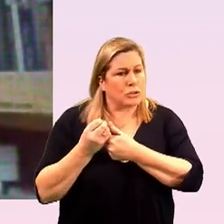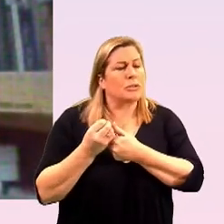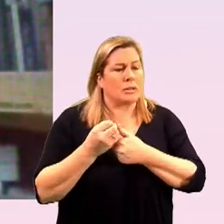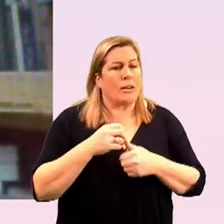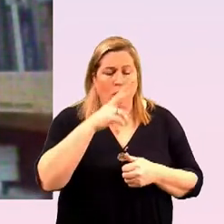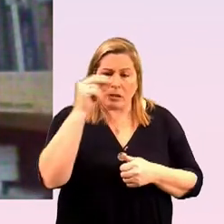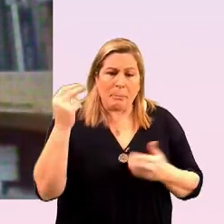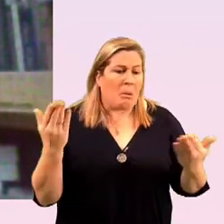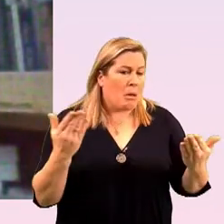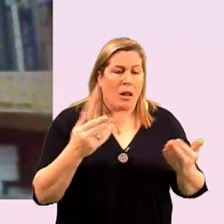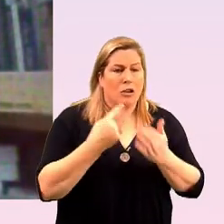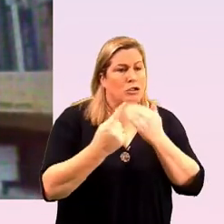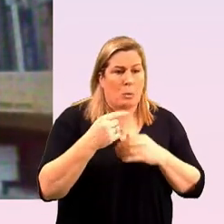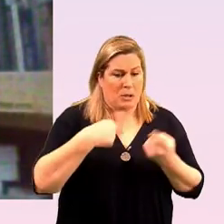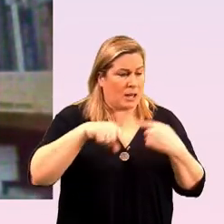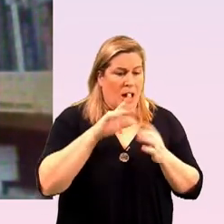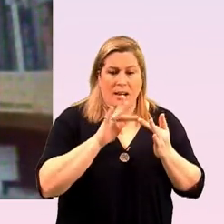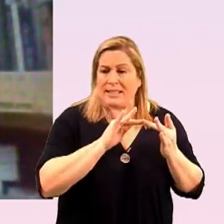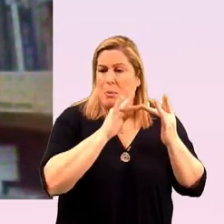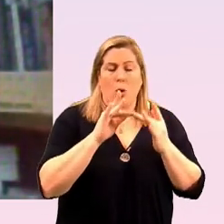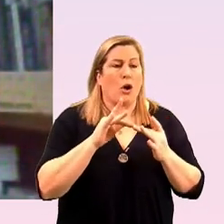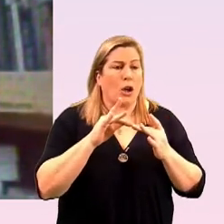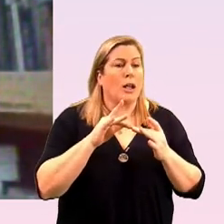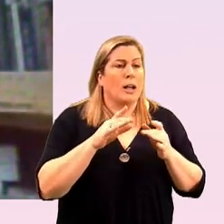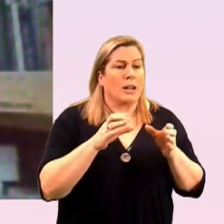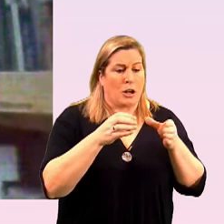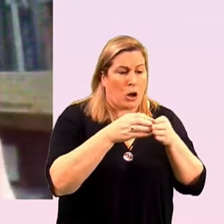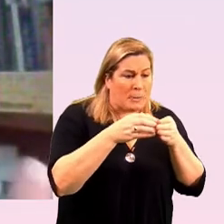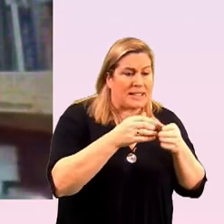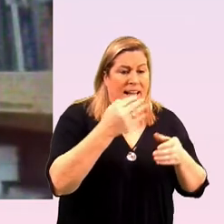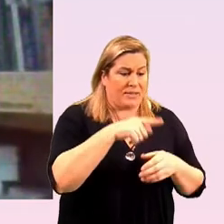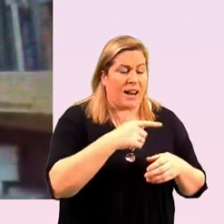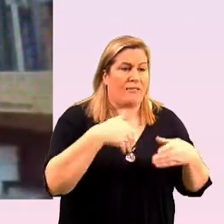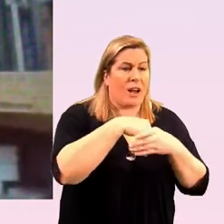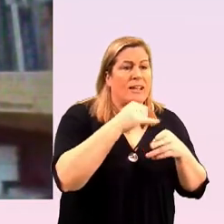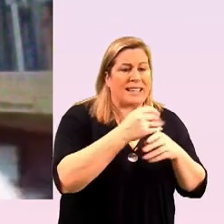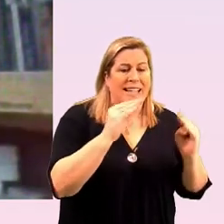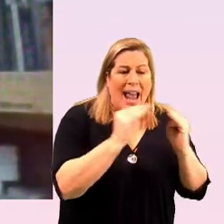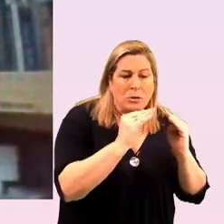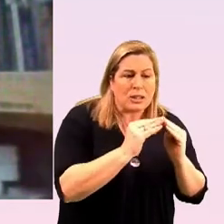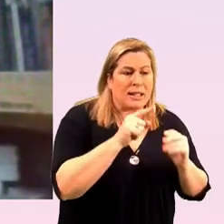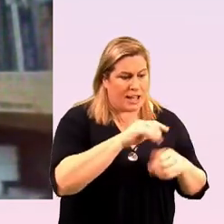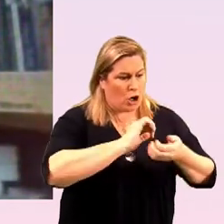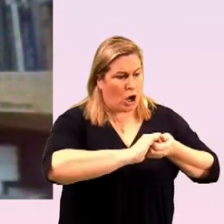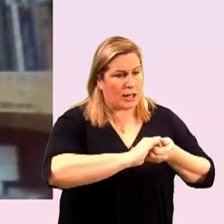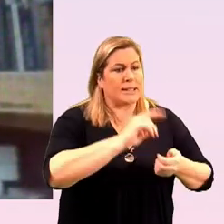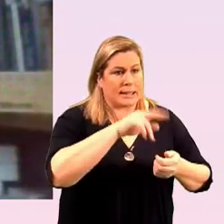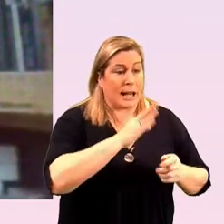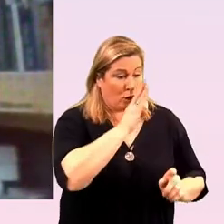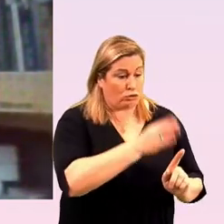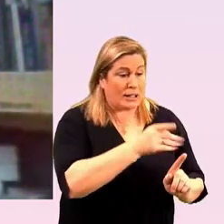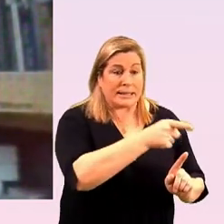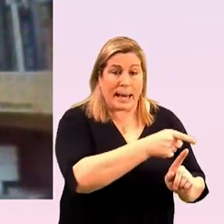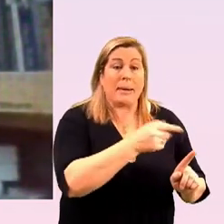somebody in, who is on our network committee and is in housing, their colleagues in housing can go directly to them if they have queries